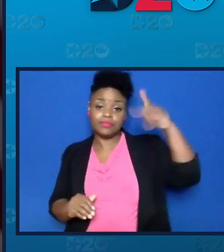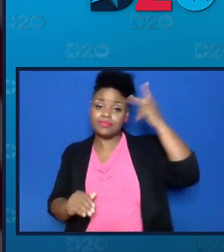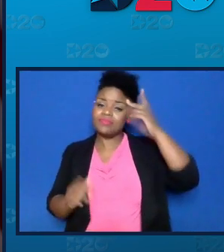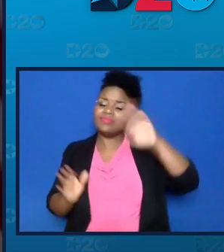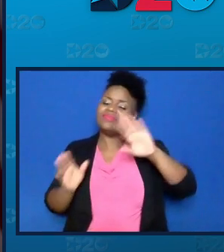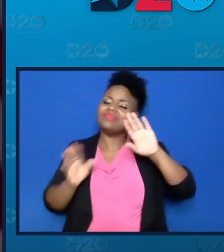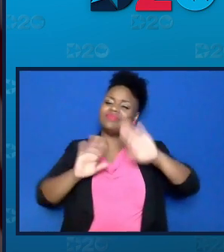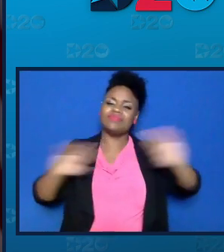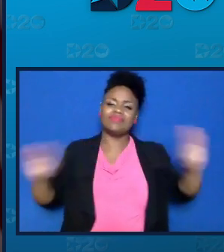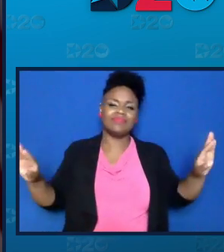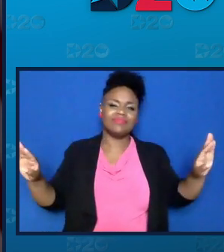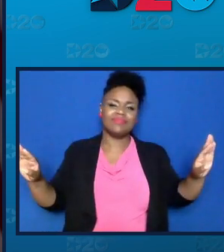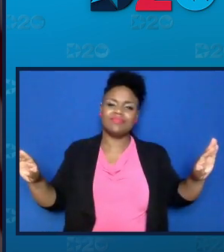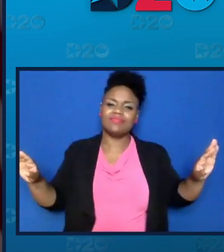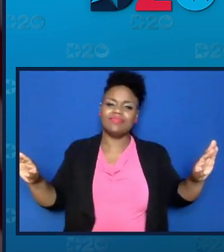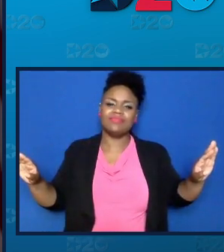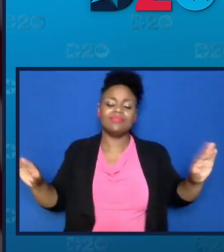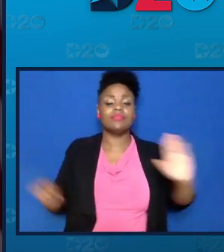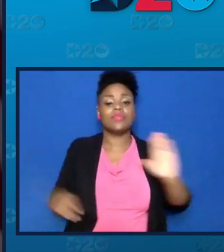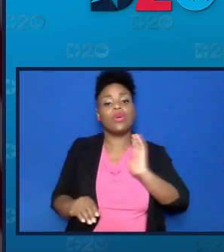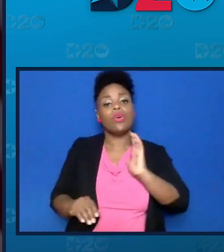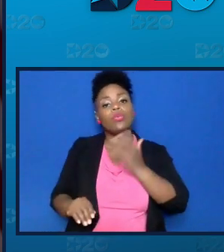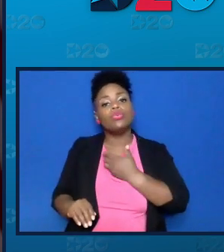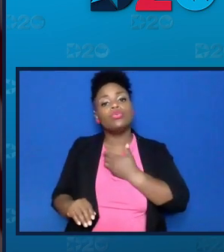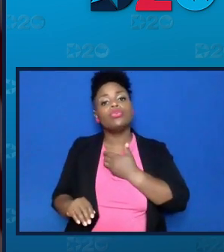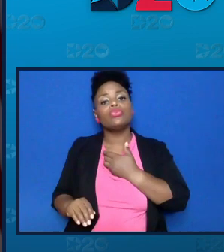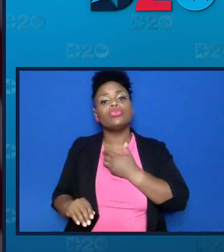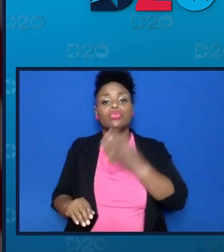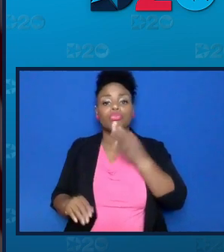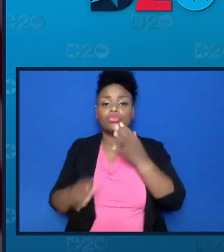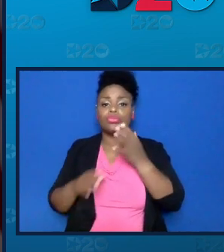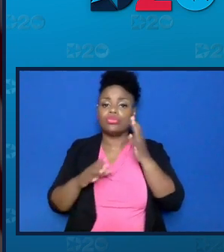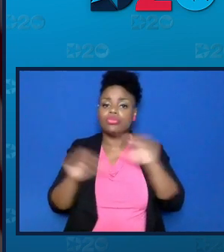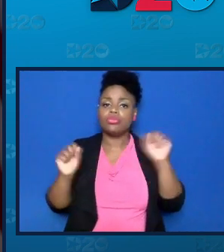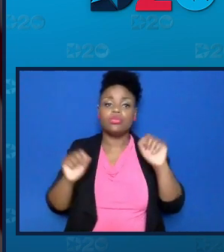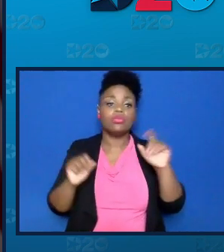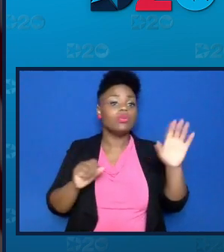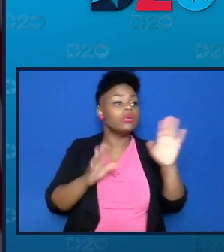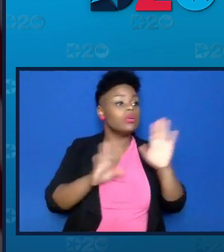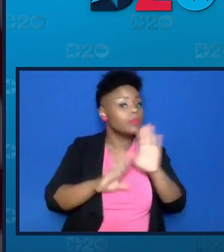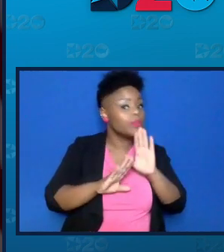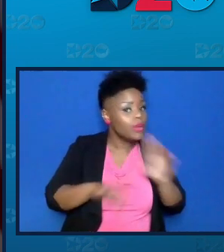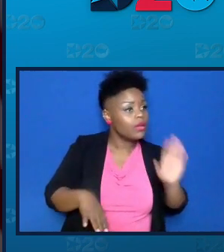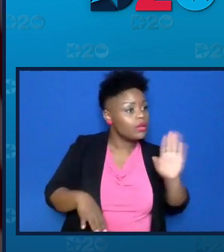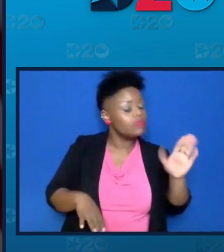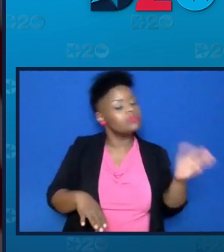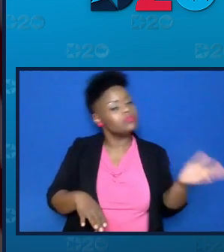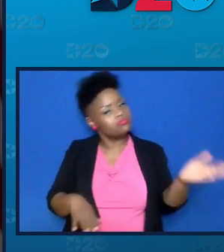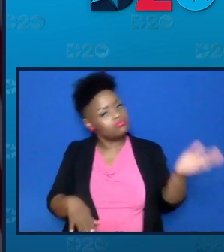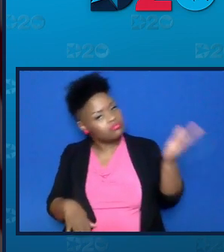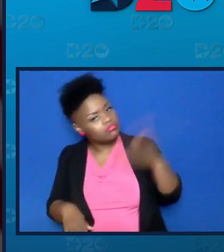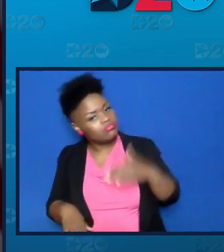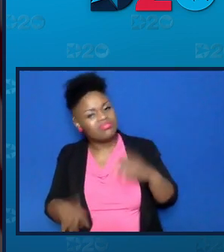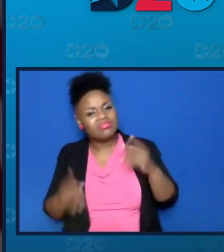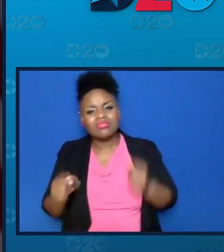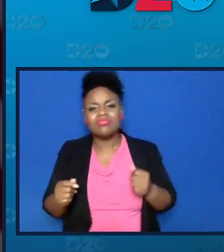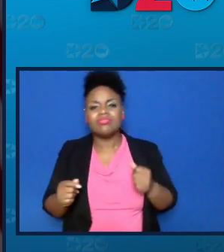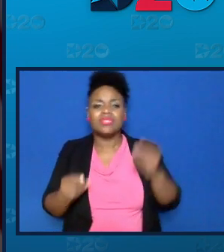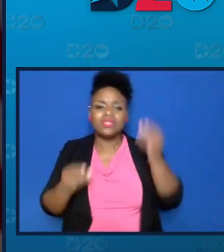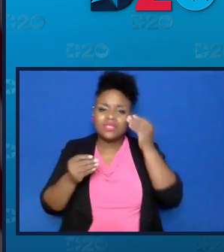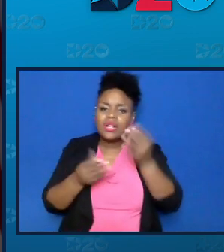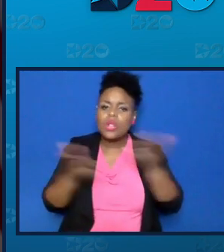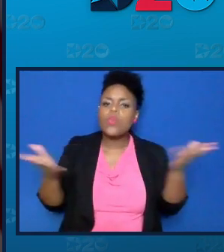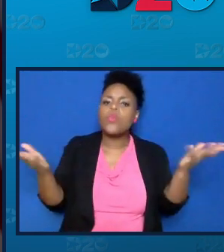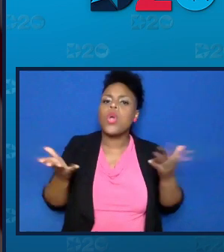muzzle off our experts so the public gets the information they need and deserve. Honest,